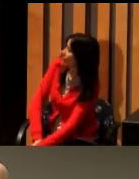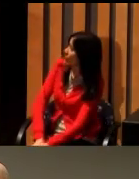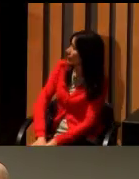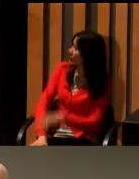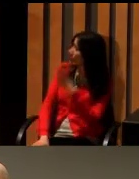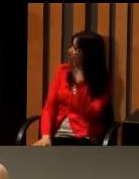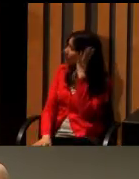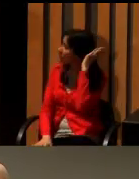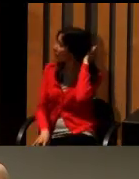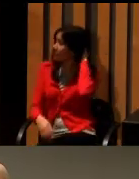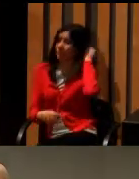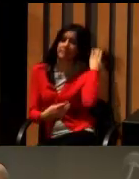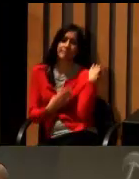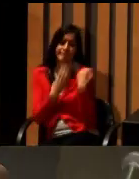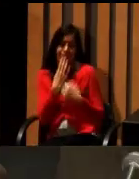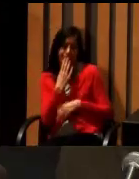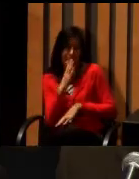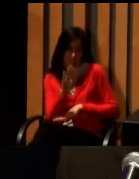Good afternoon.